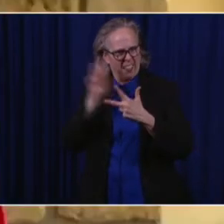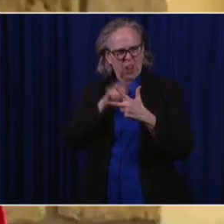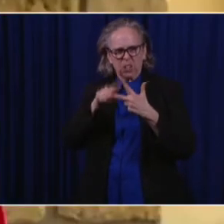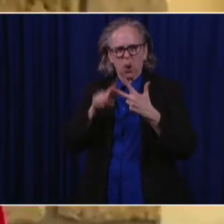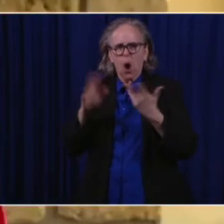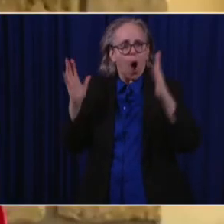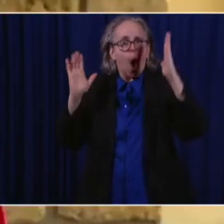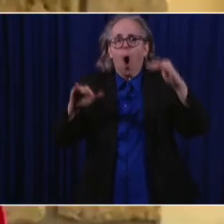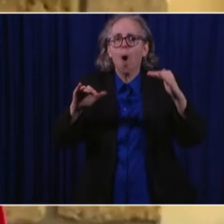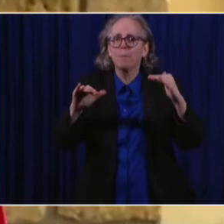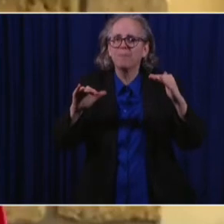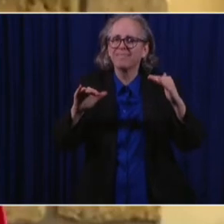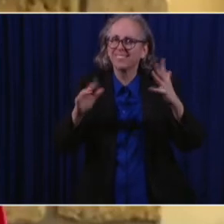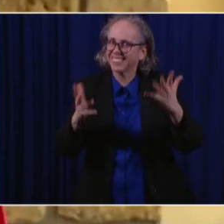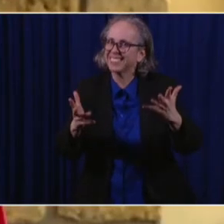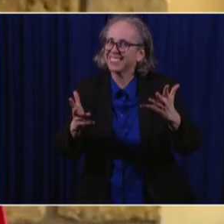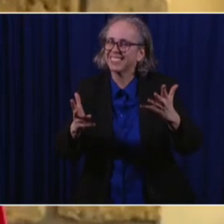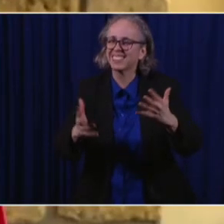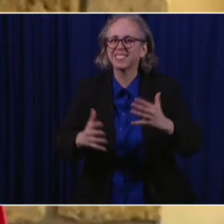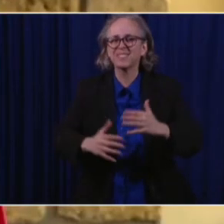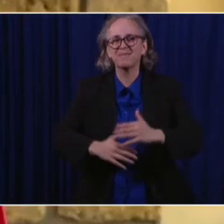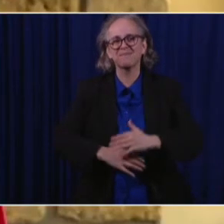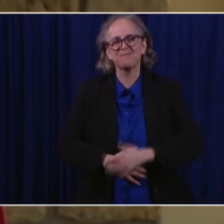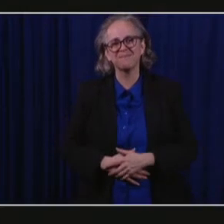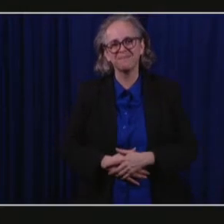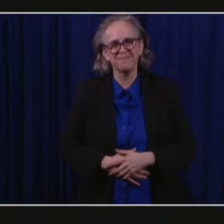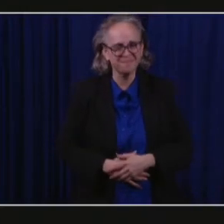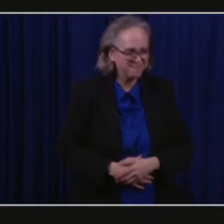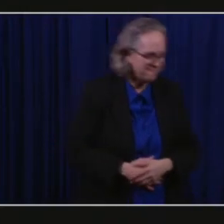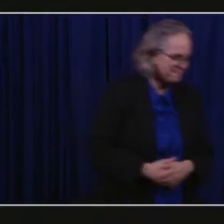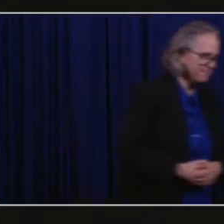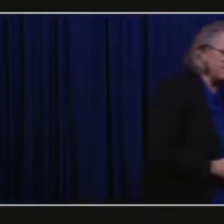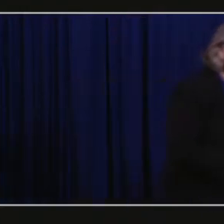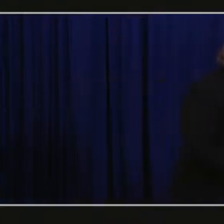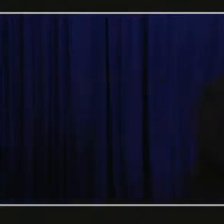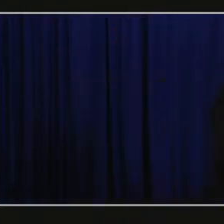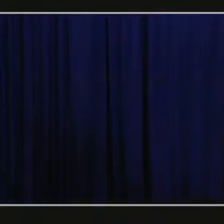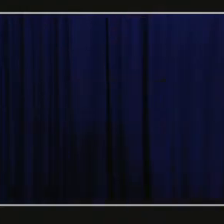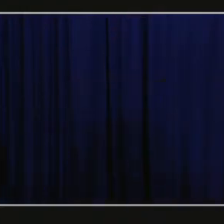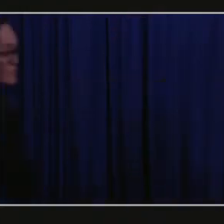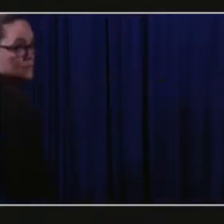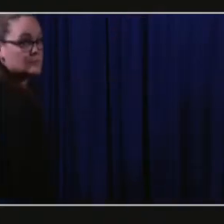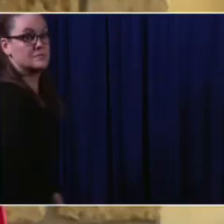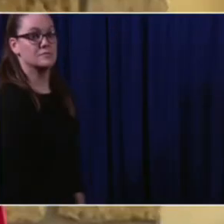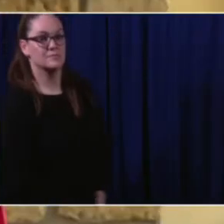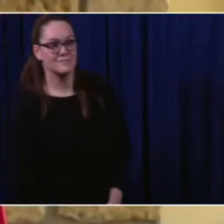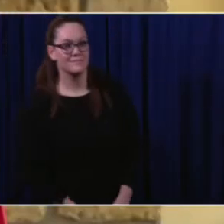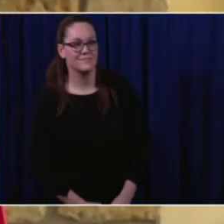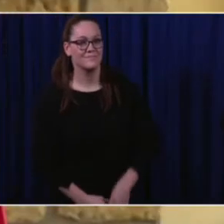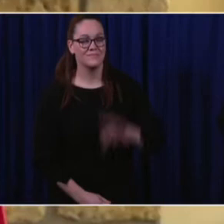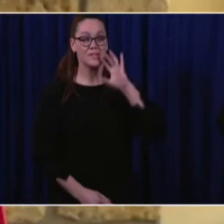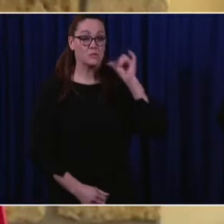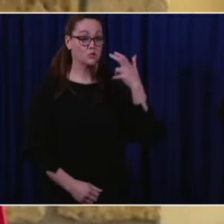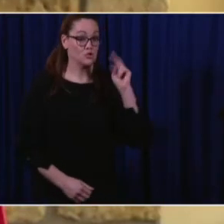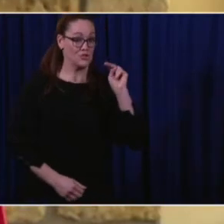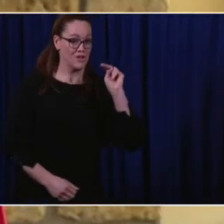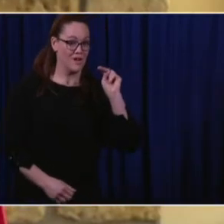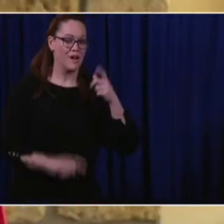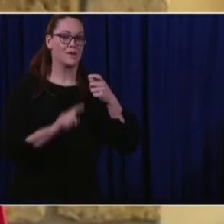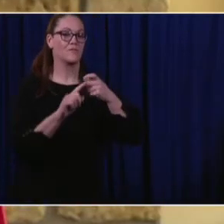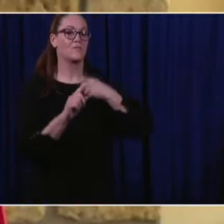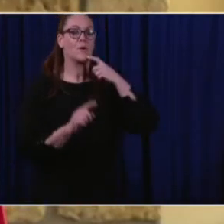Okay. Next question. Next question is from John Reed at Gongwer News Service. Good afternoon,